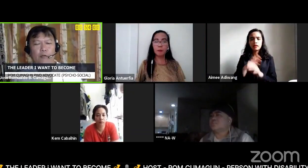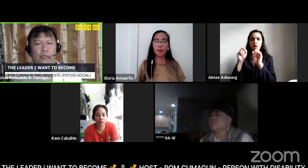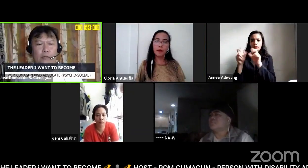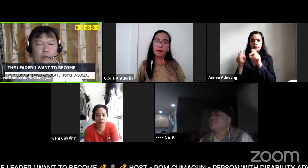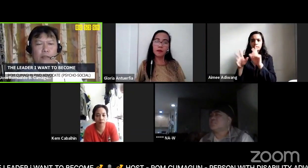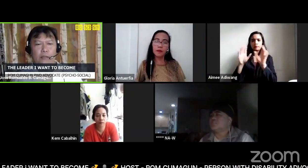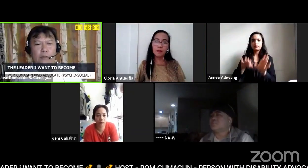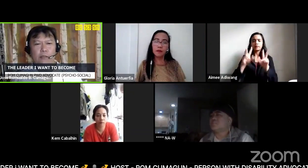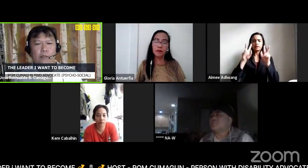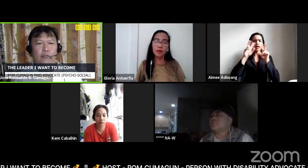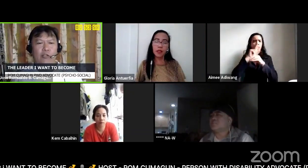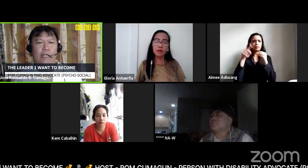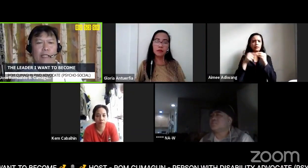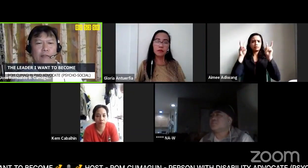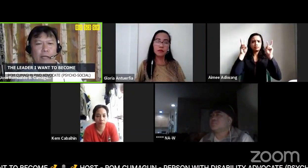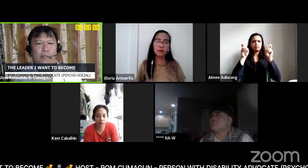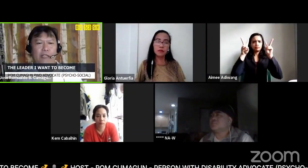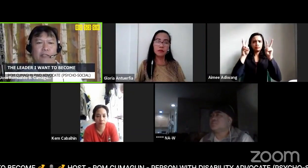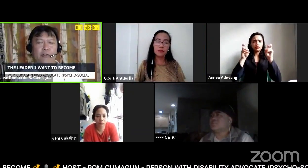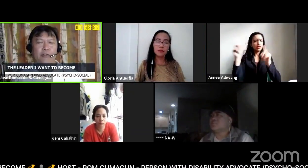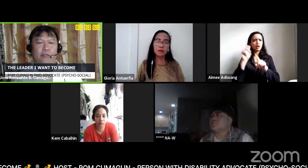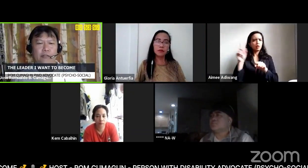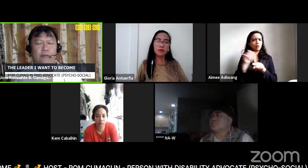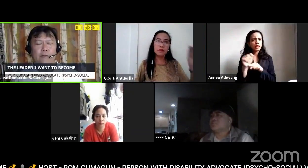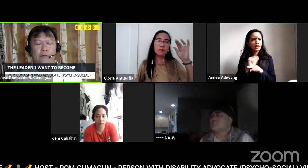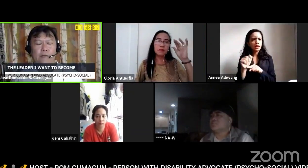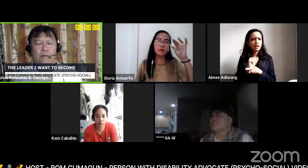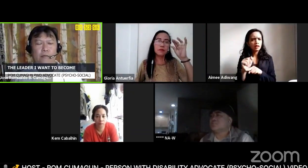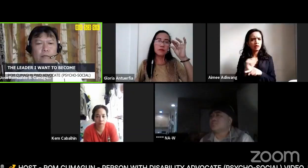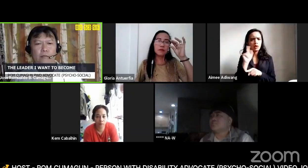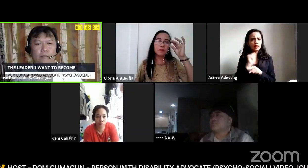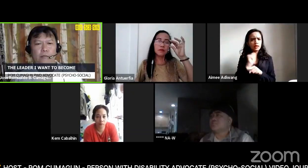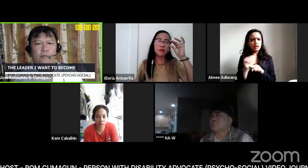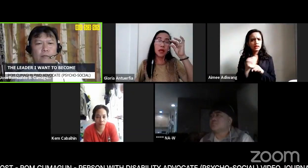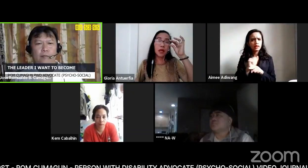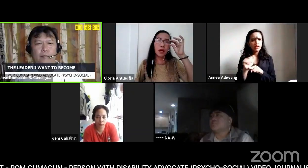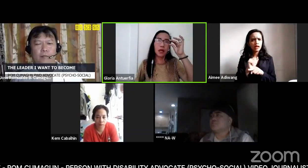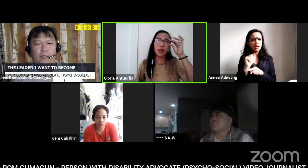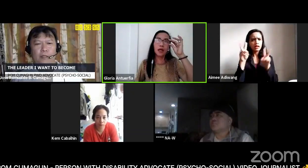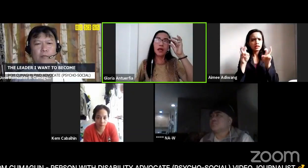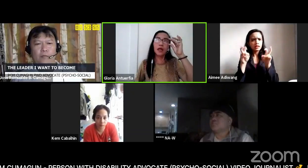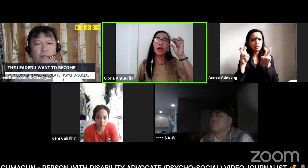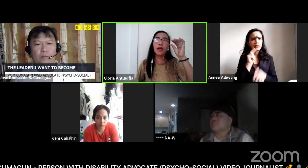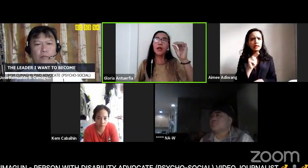topic, Glo, what training topics do you need?